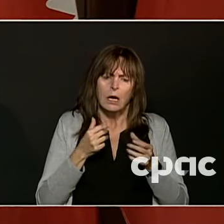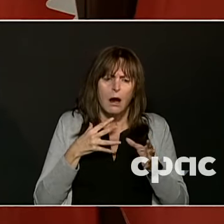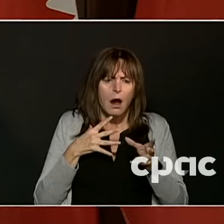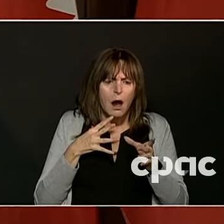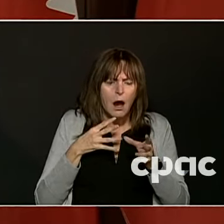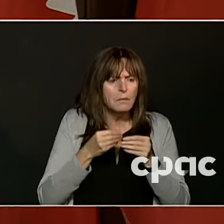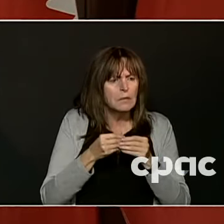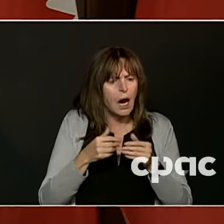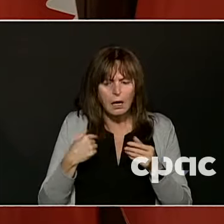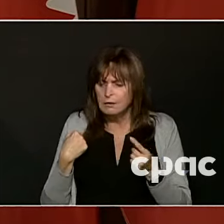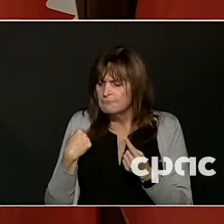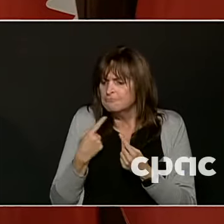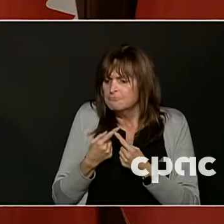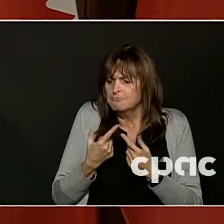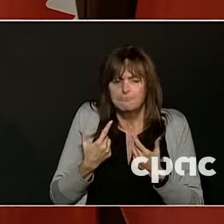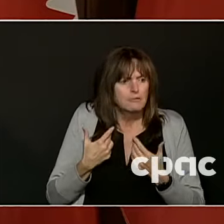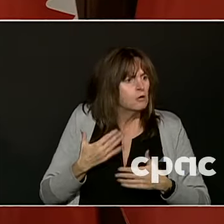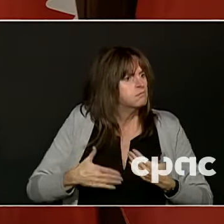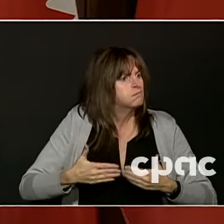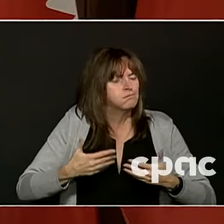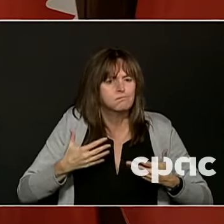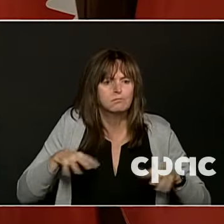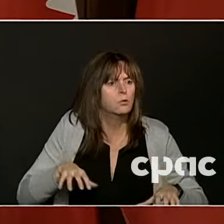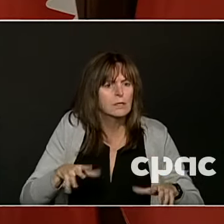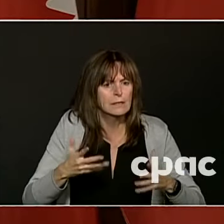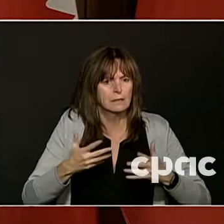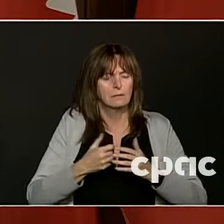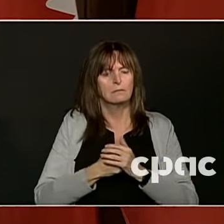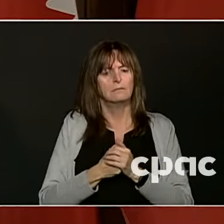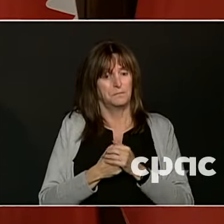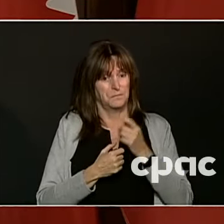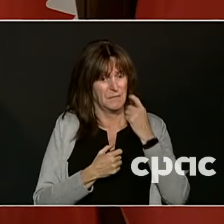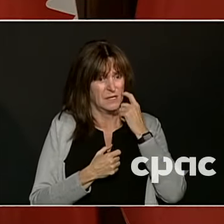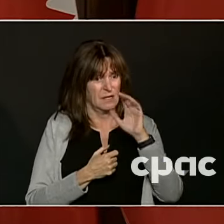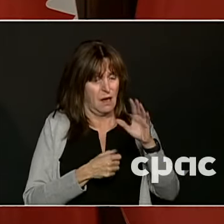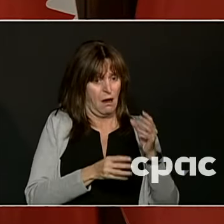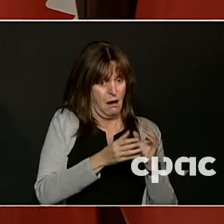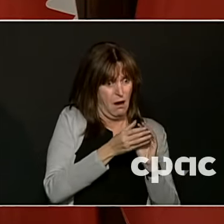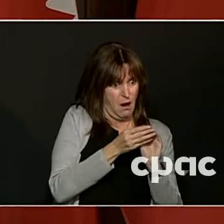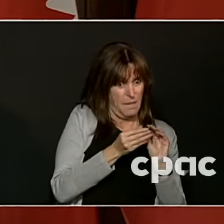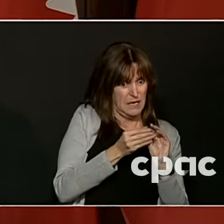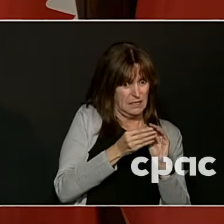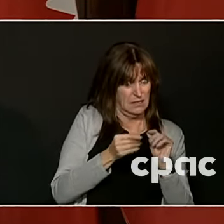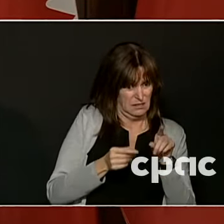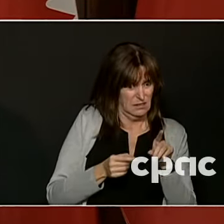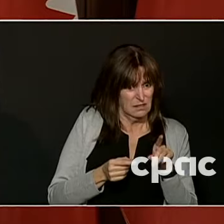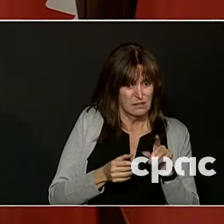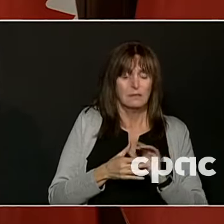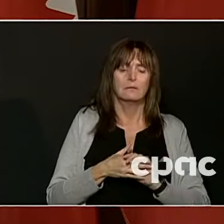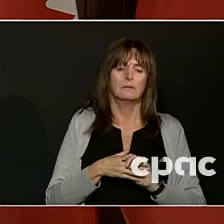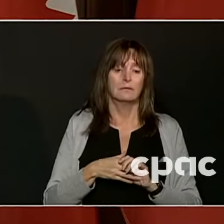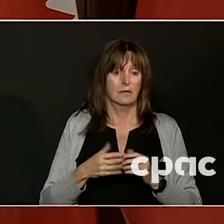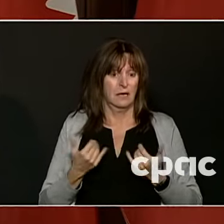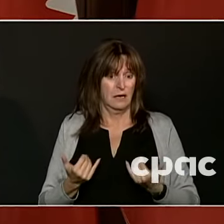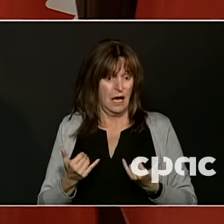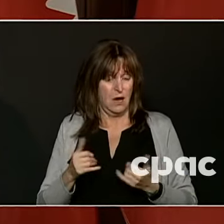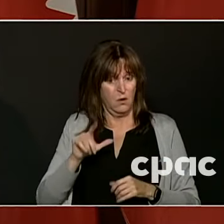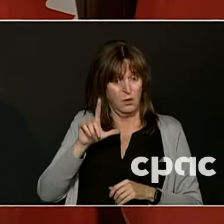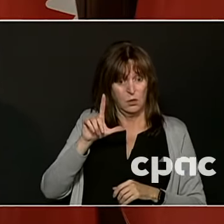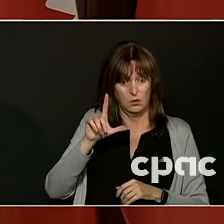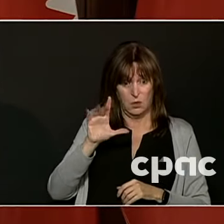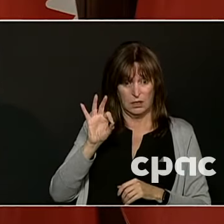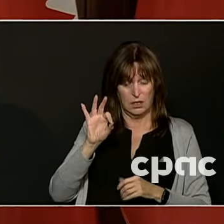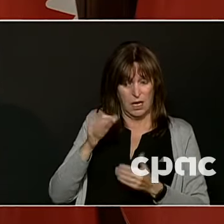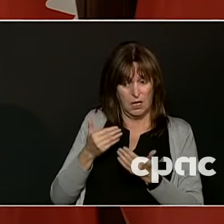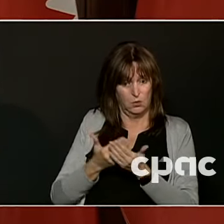around building off of what Dr. Brown said as well. Today we're reporting 29 new outbreaks, and if you look at the